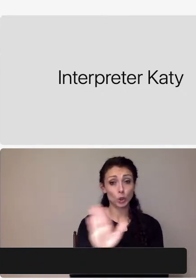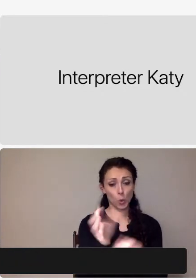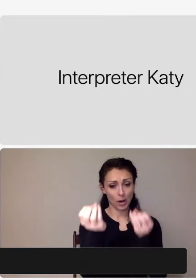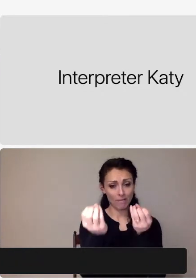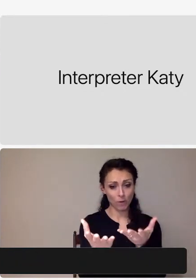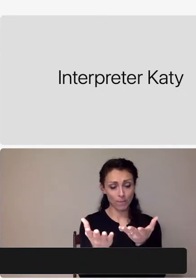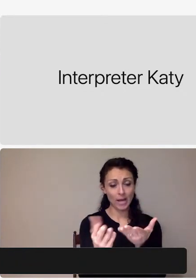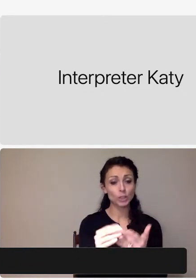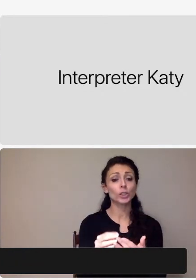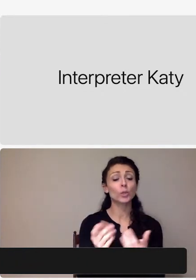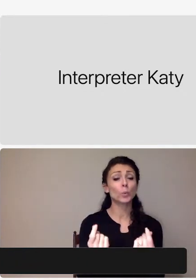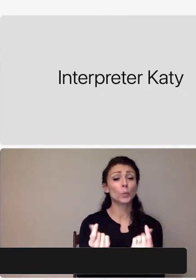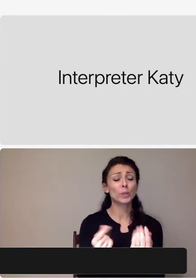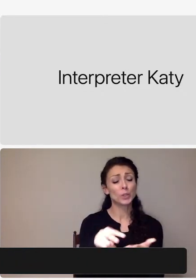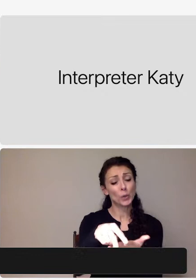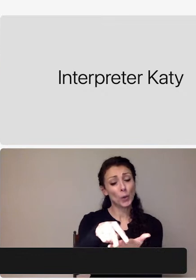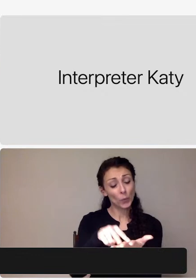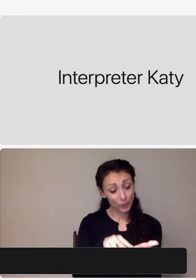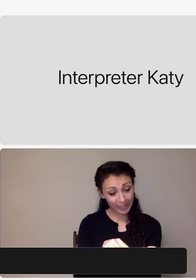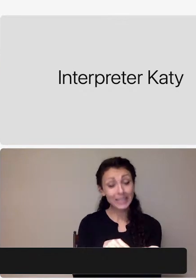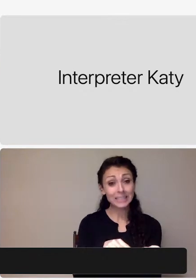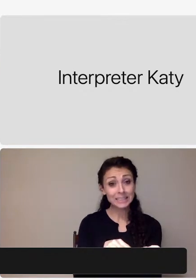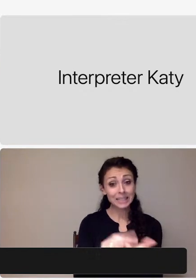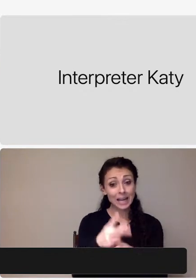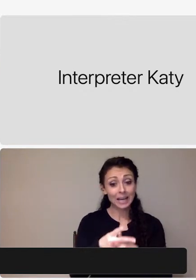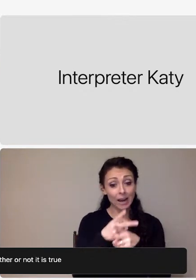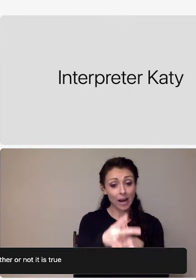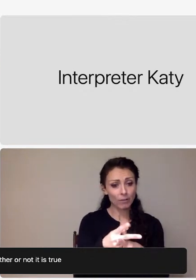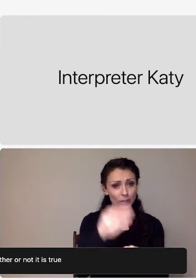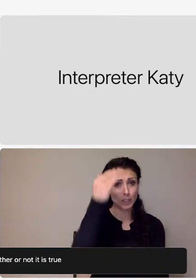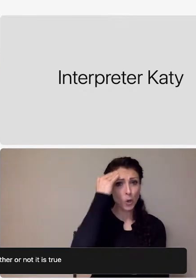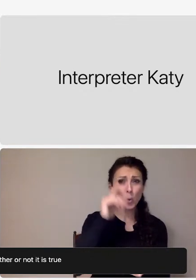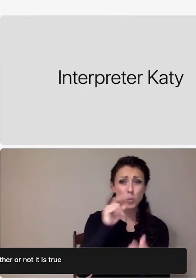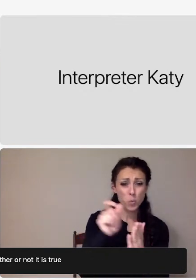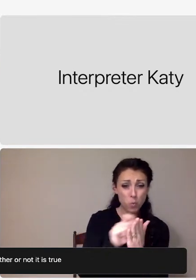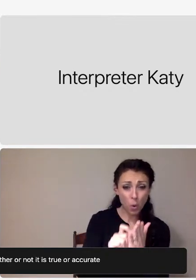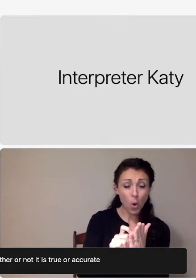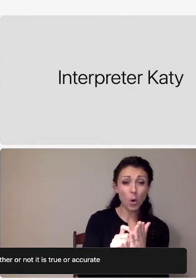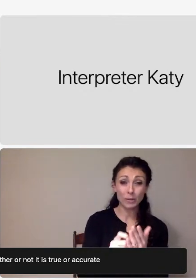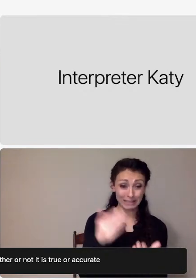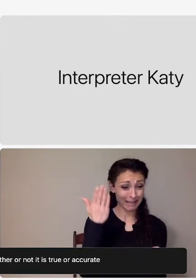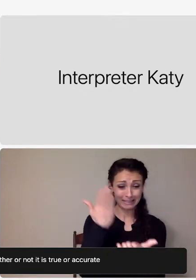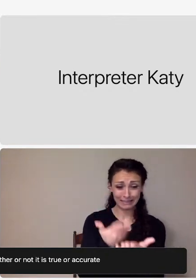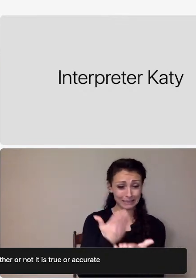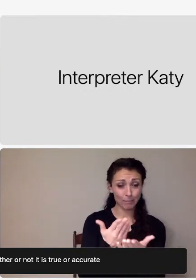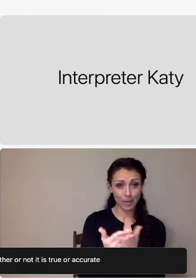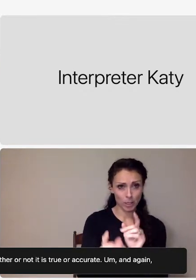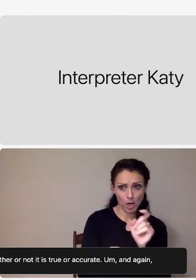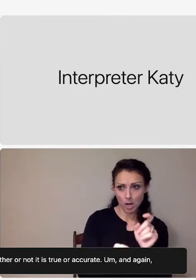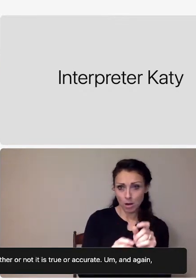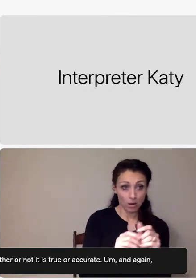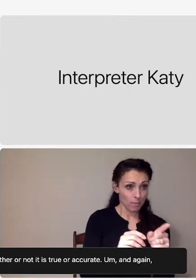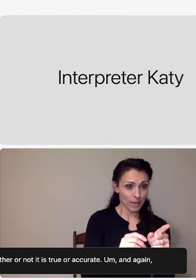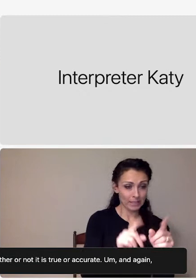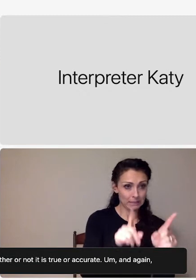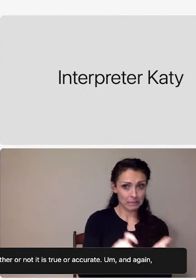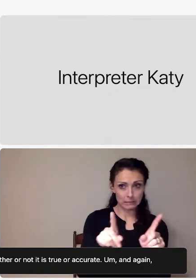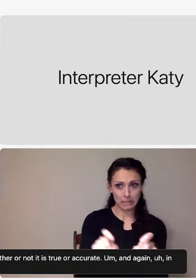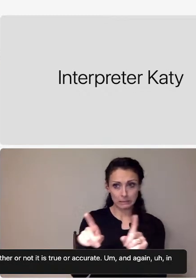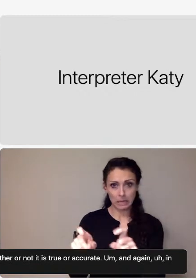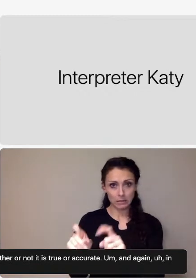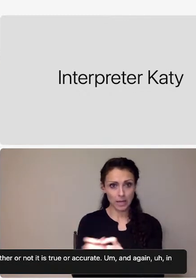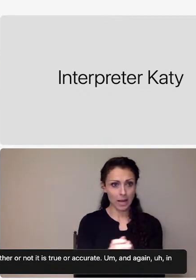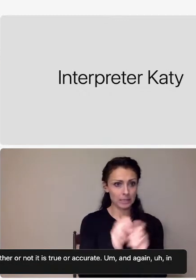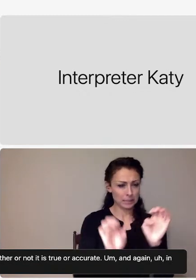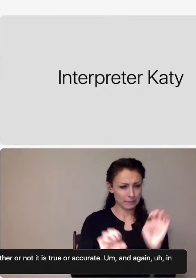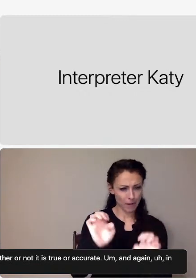that stands the test of whether or not it is true or accurate um and again in many of these conversations we have lots